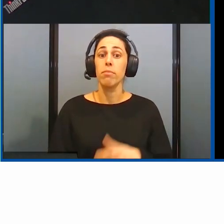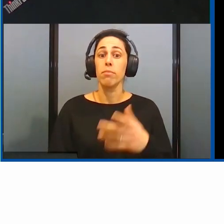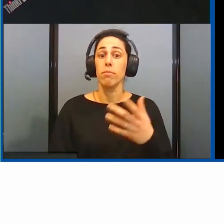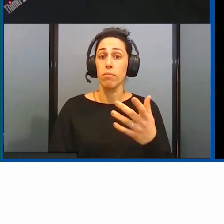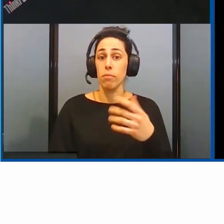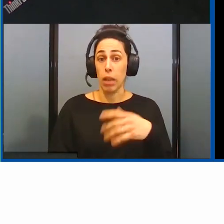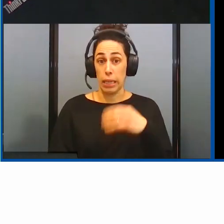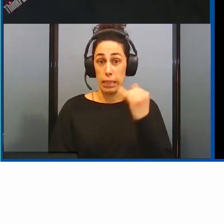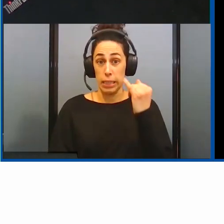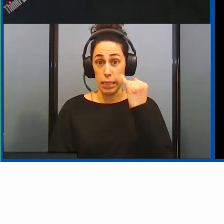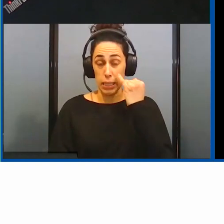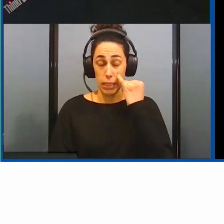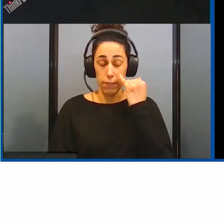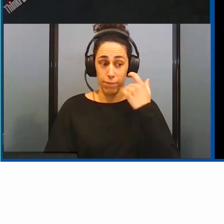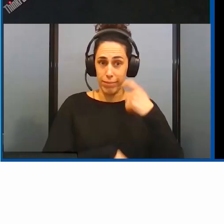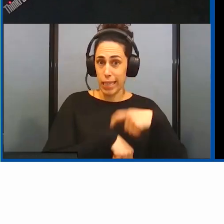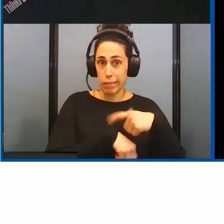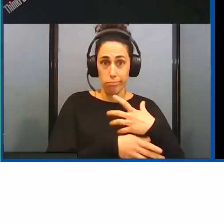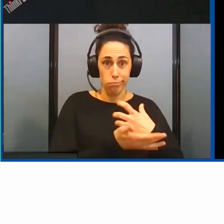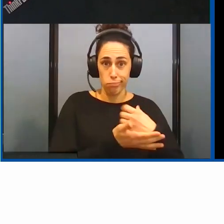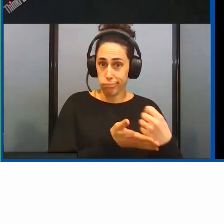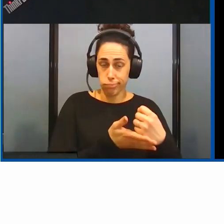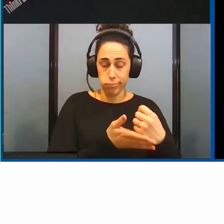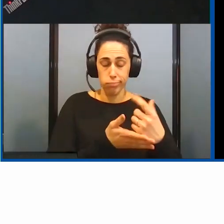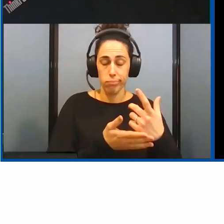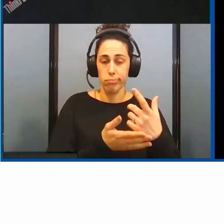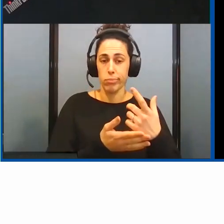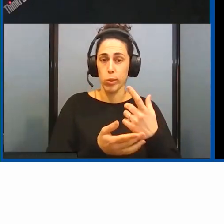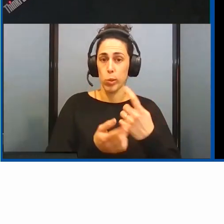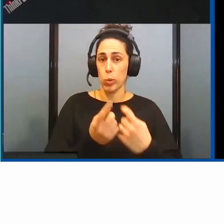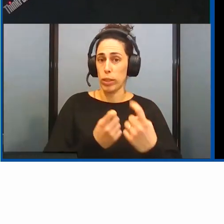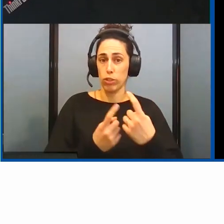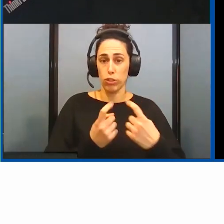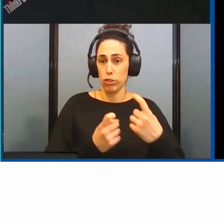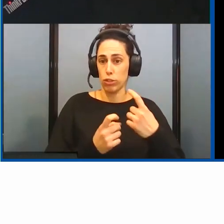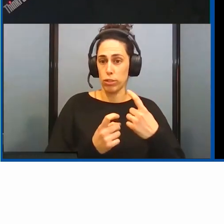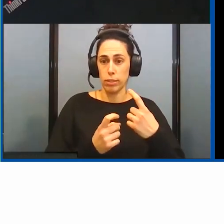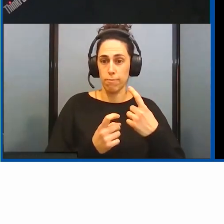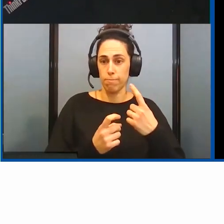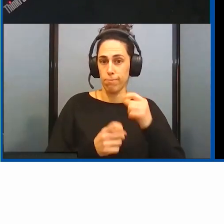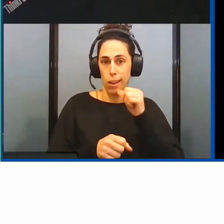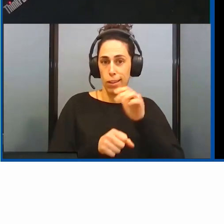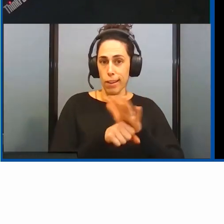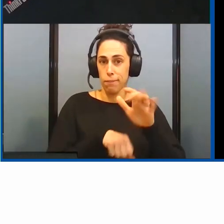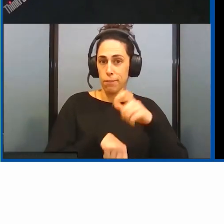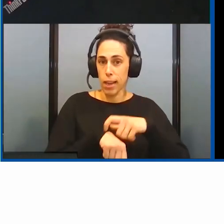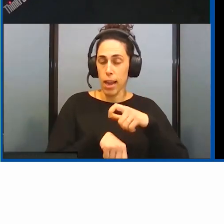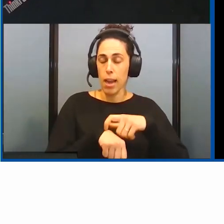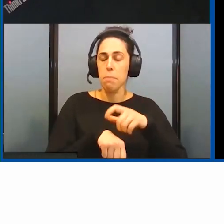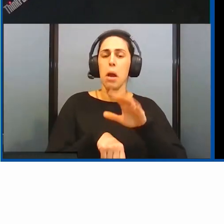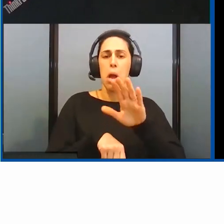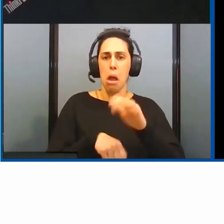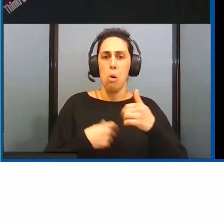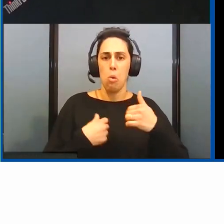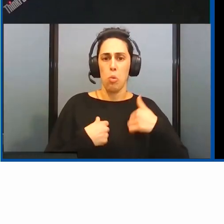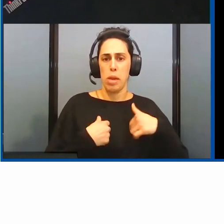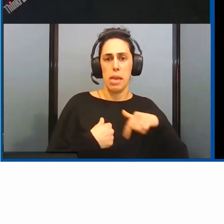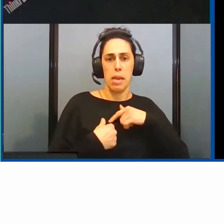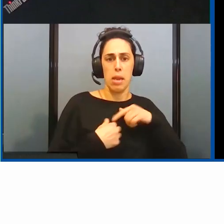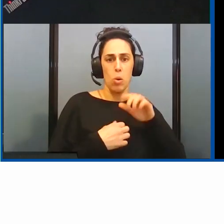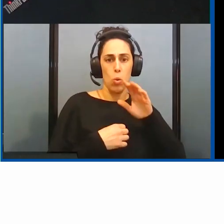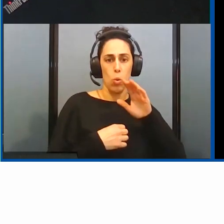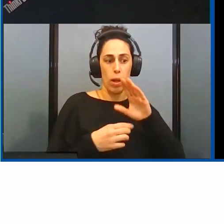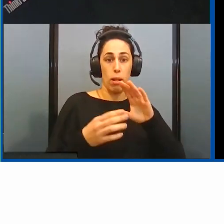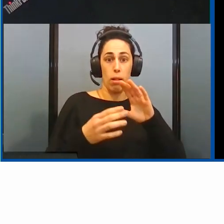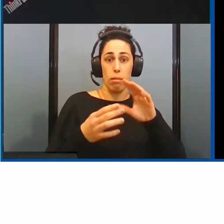the online, we can try and put that together, answer those together in email back out to you when the slides